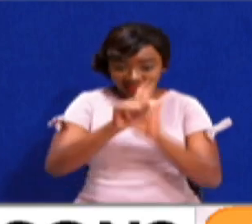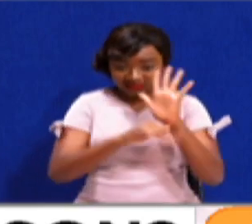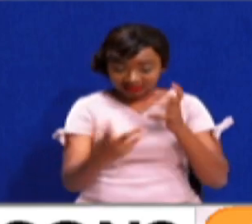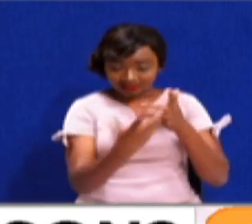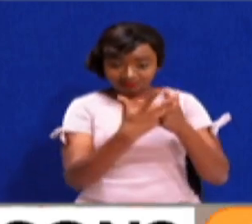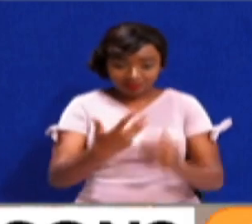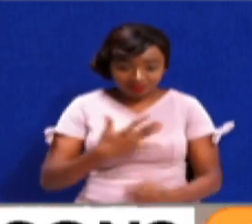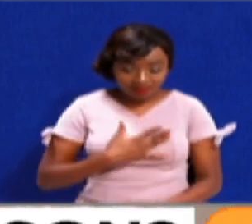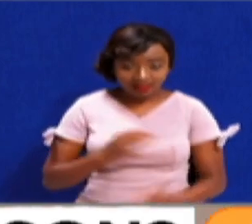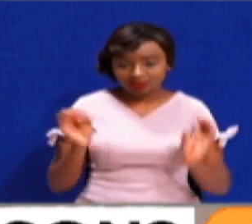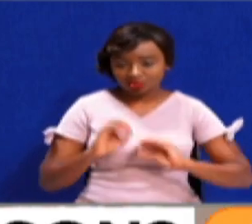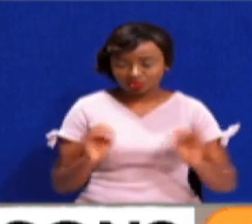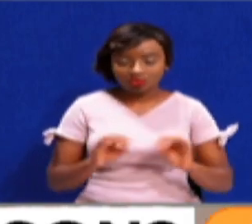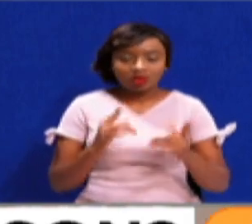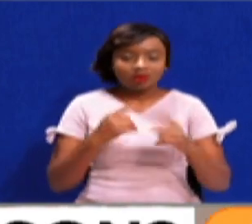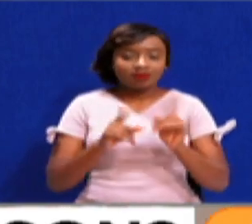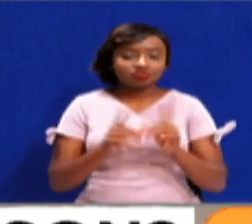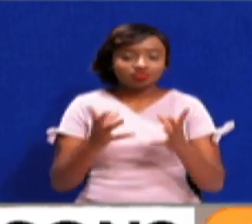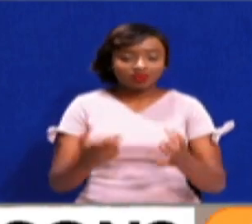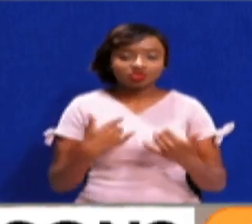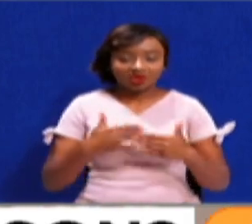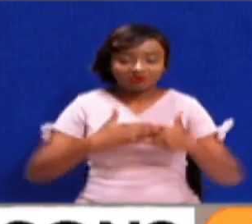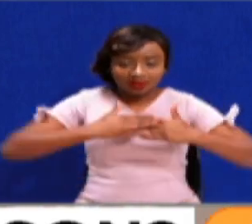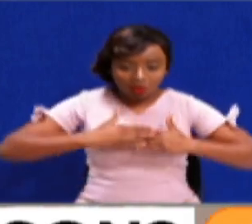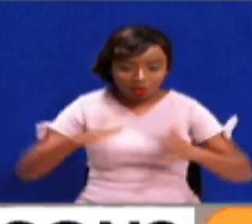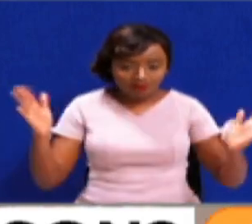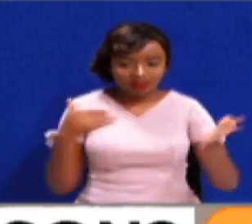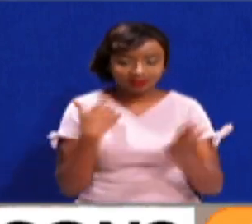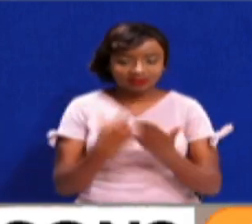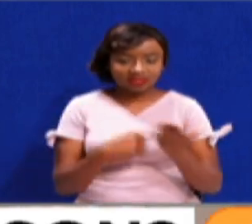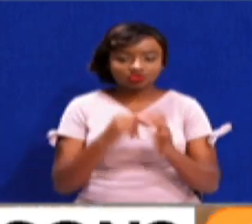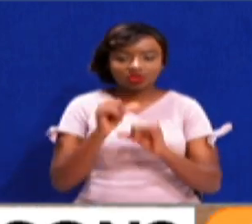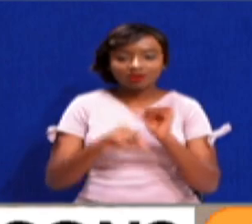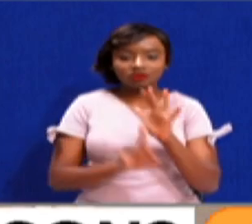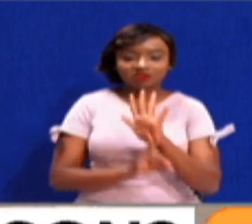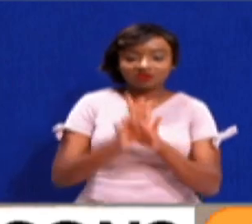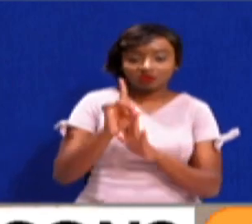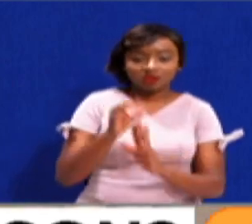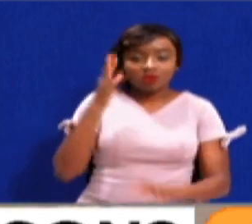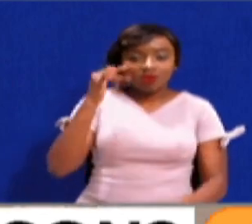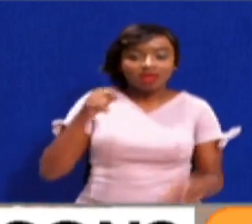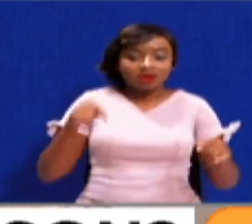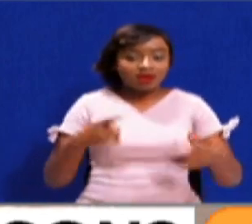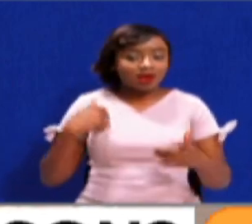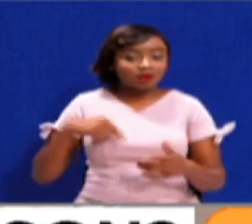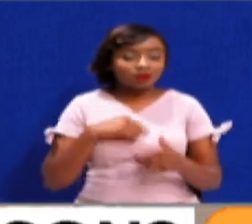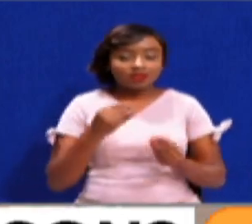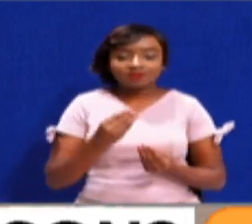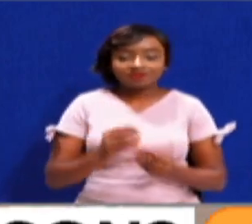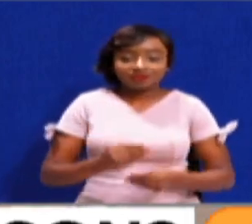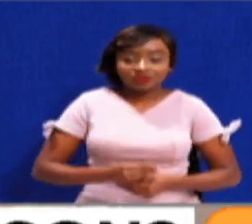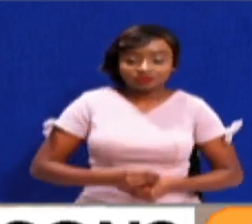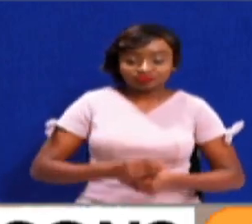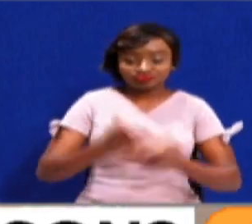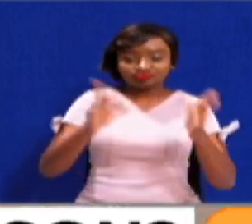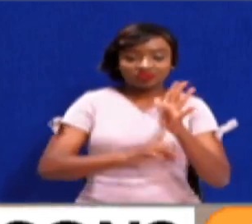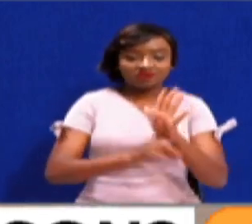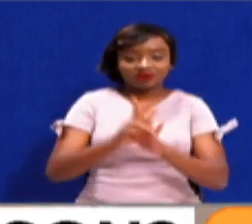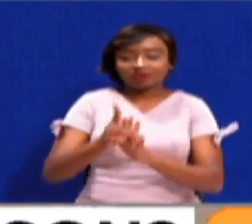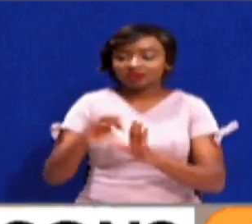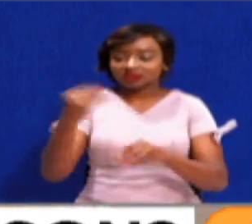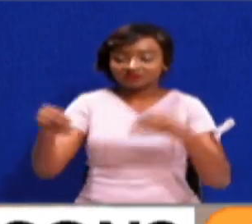of one country and need to have a sincere conversation about the development patterns in this country. Yeah. I mean, what stops us from distributing development to other regions where